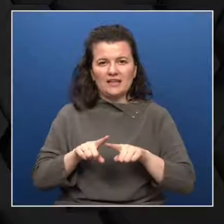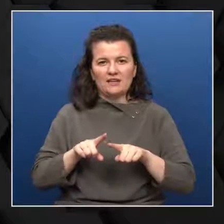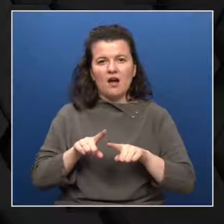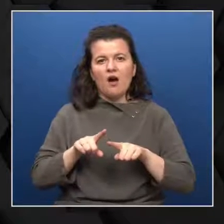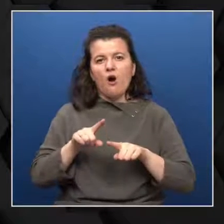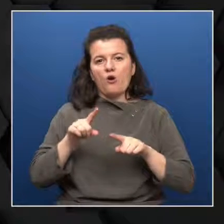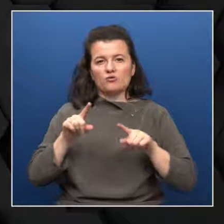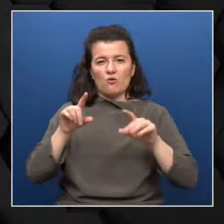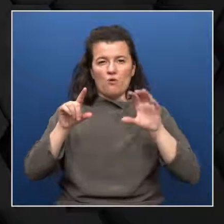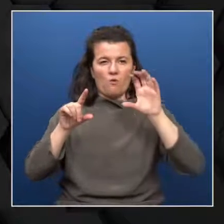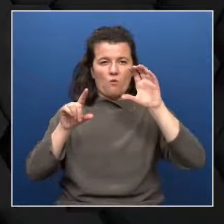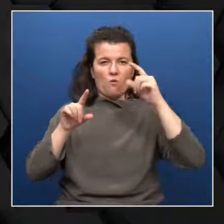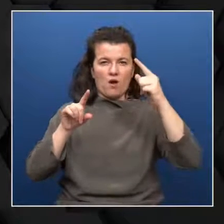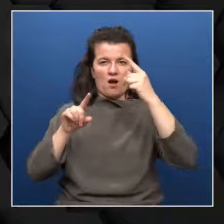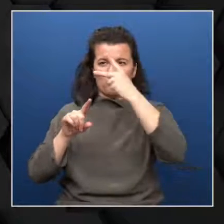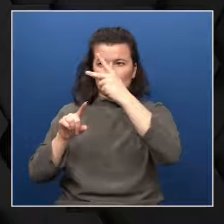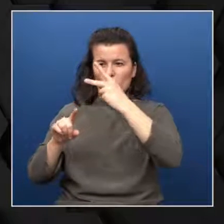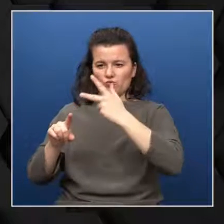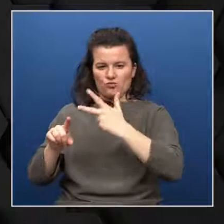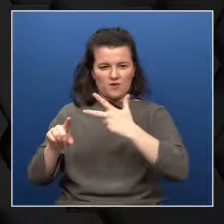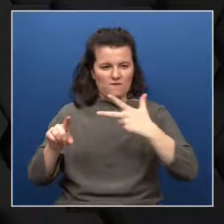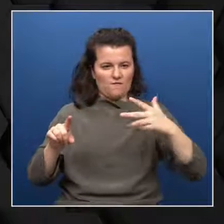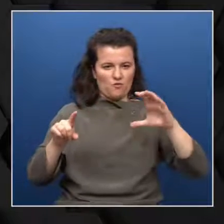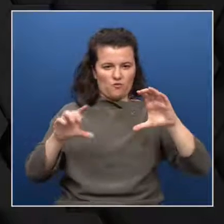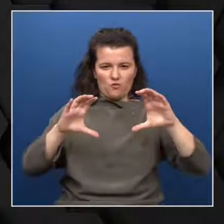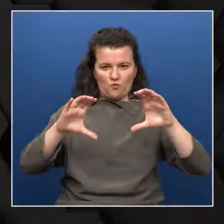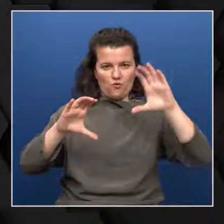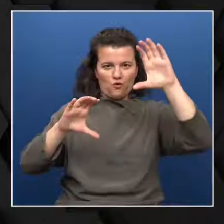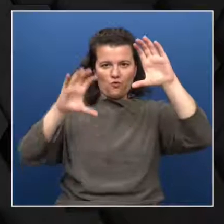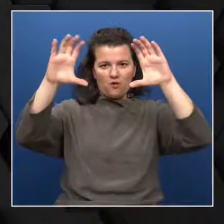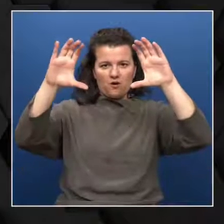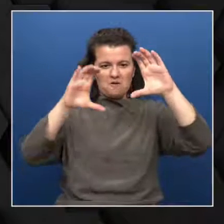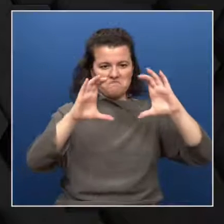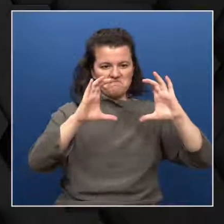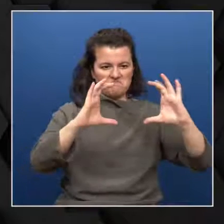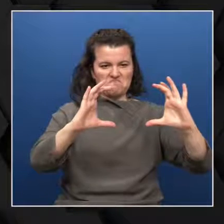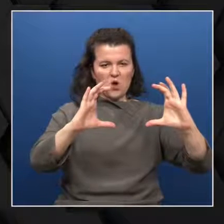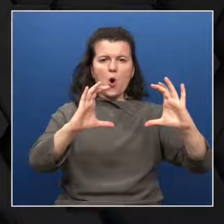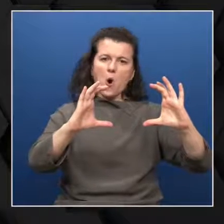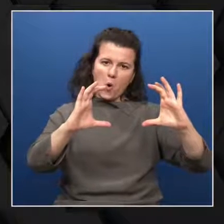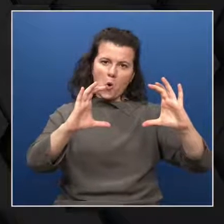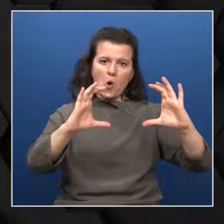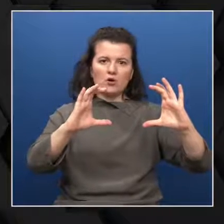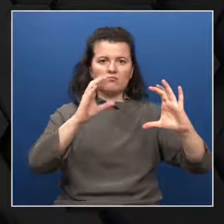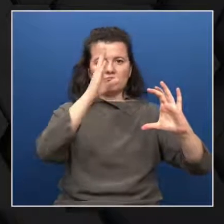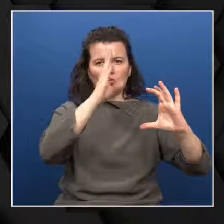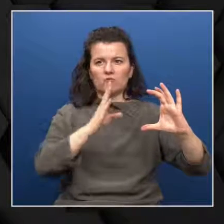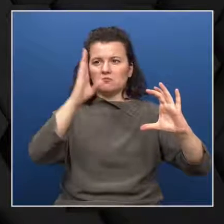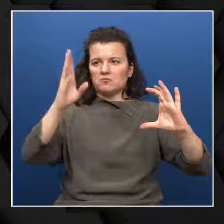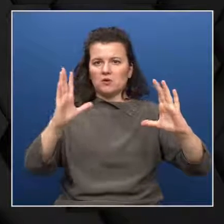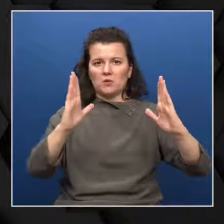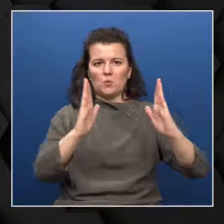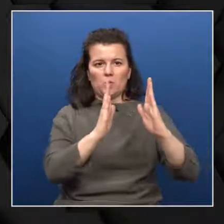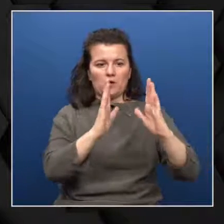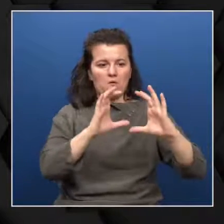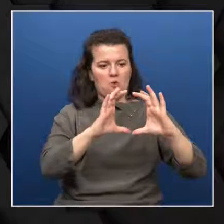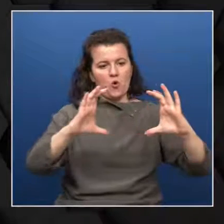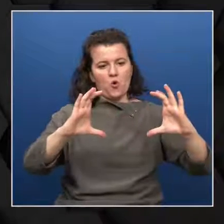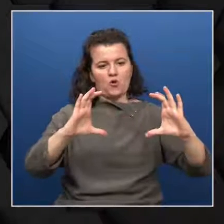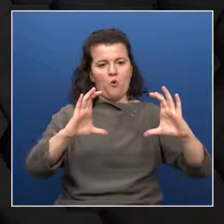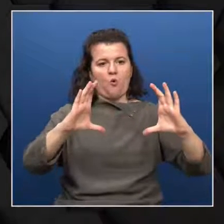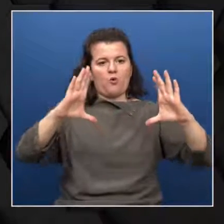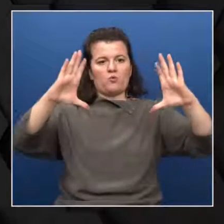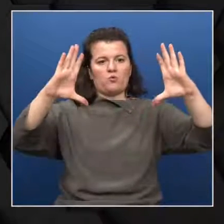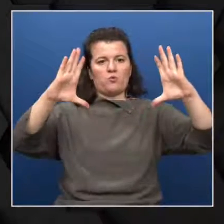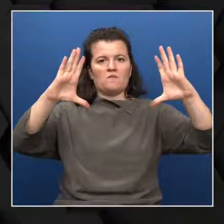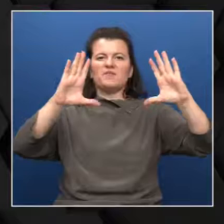visible. Otherwise, it is also really exhausting to look at. And there's so many things what matter in sign language. It are the hands, the